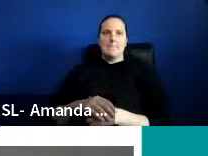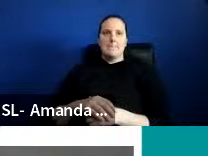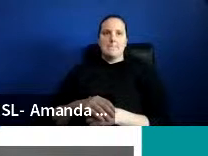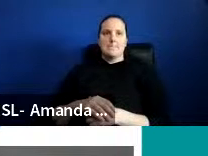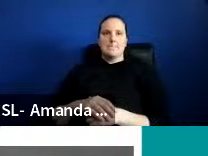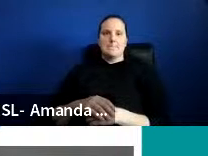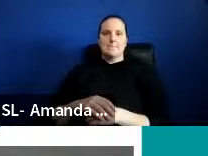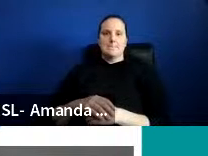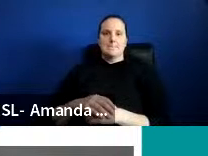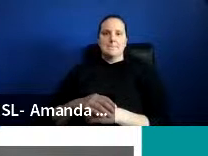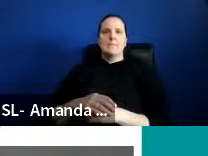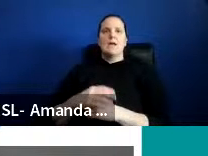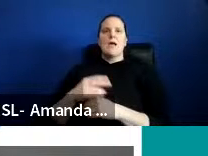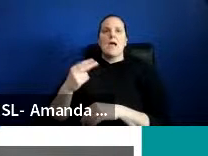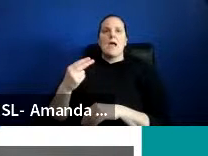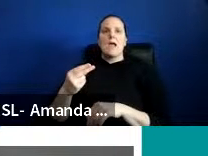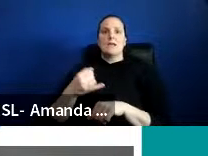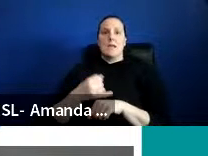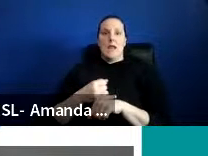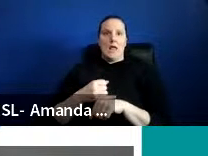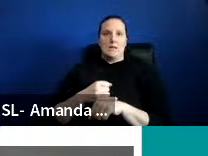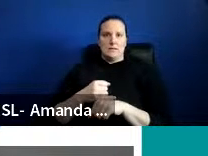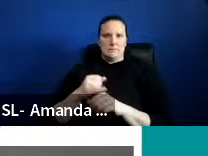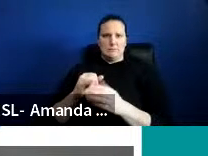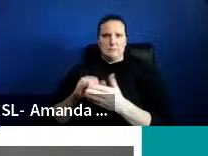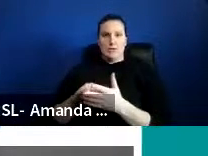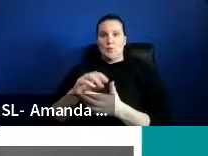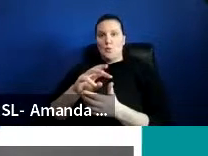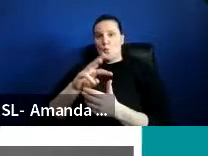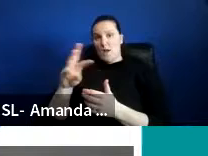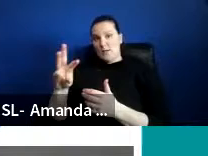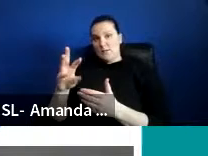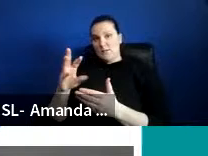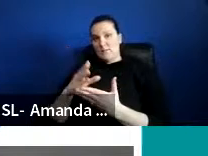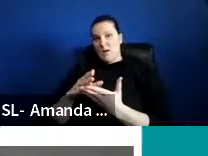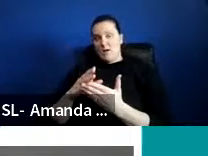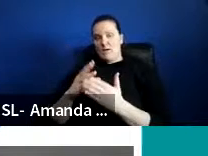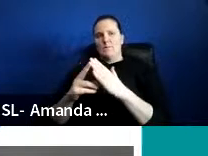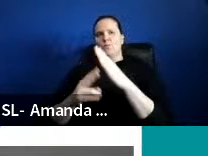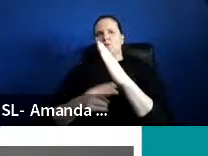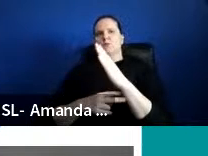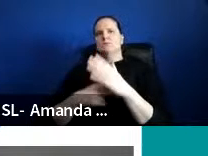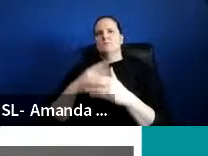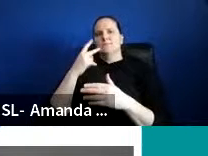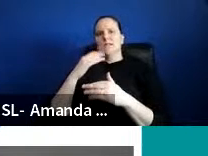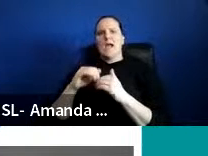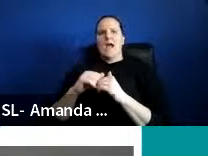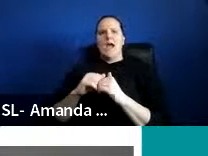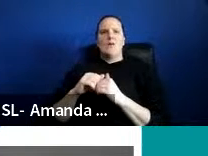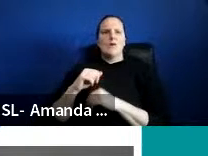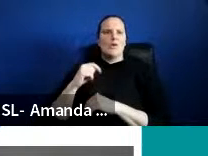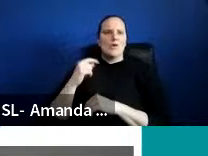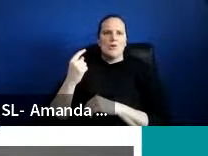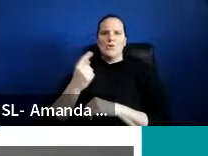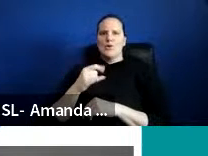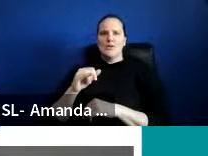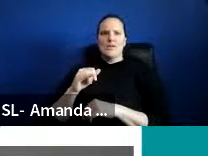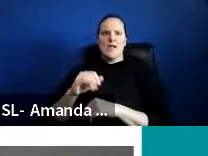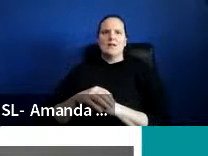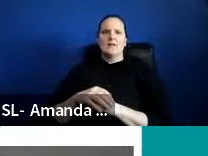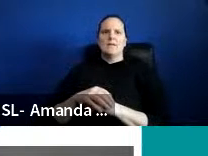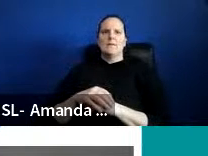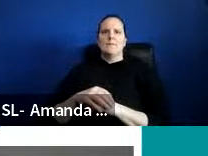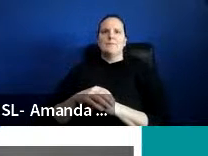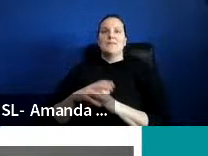So again, this is on Hayden Island, west side of the bridge, and we are looking at how the bridge might look if a